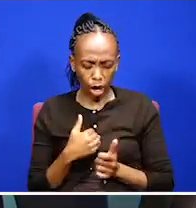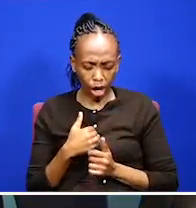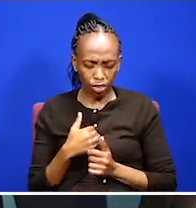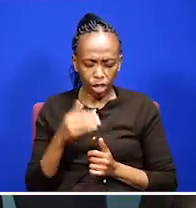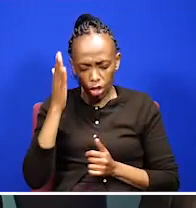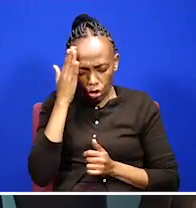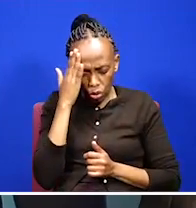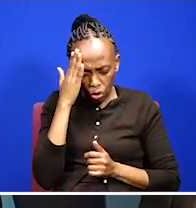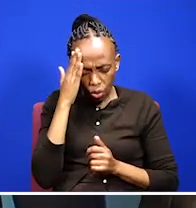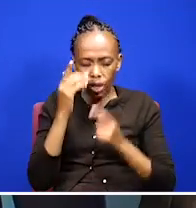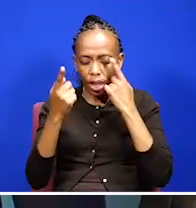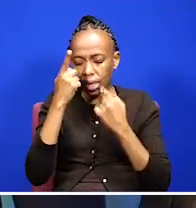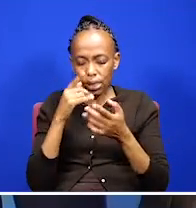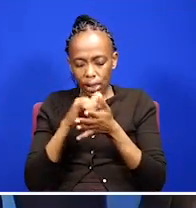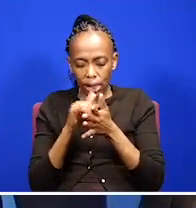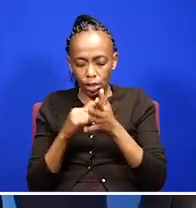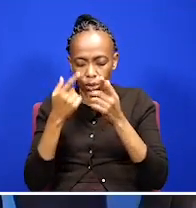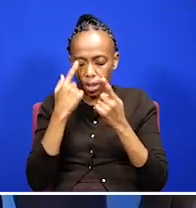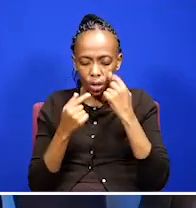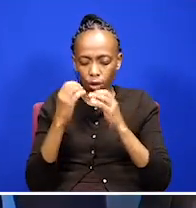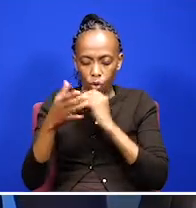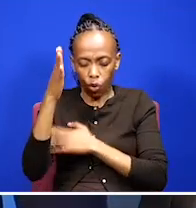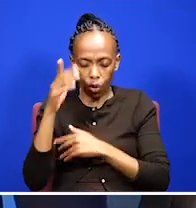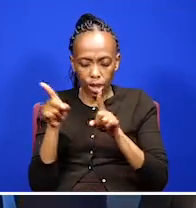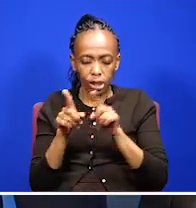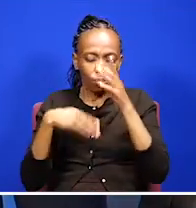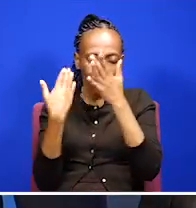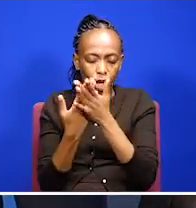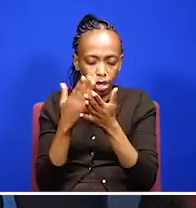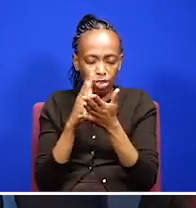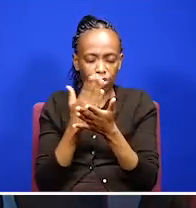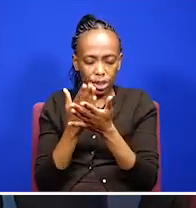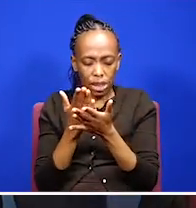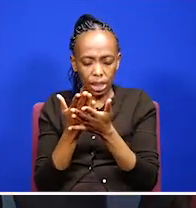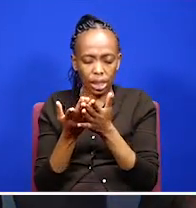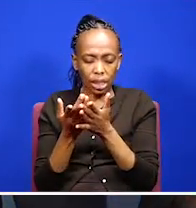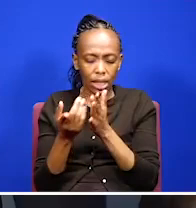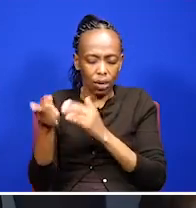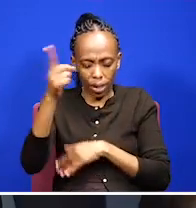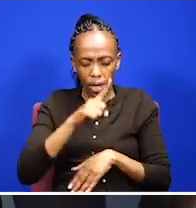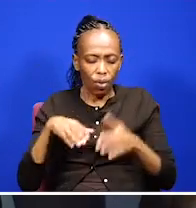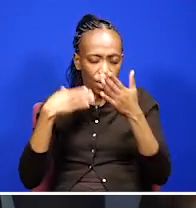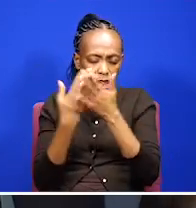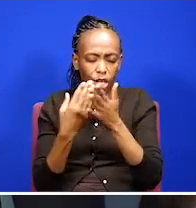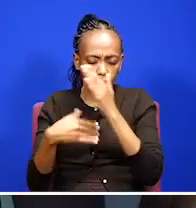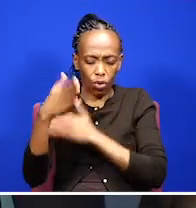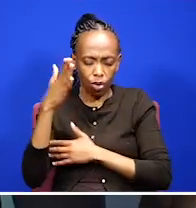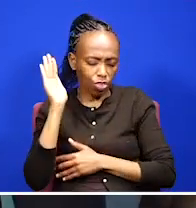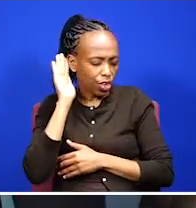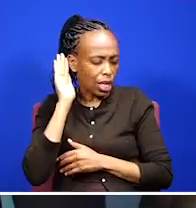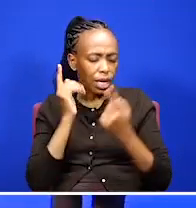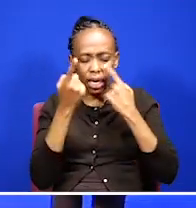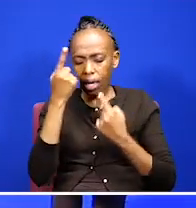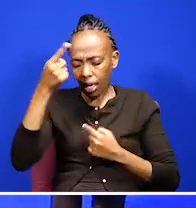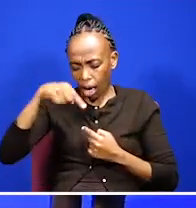You know the tears that we cry, O God, and we thank you for sharing in our pain. We thank you, O God, for hearing our